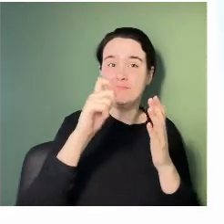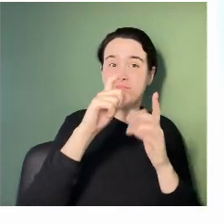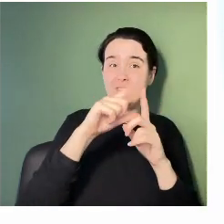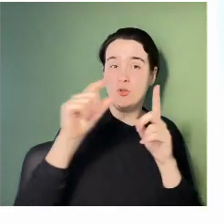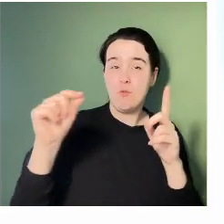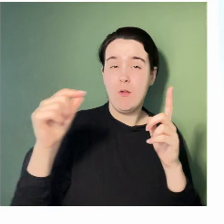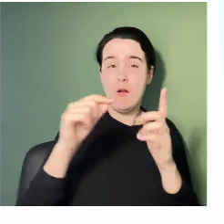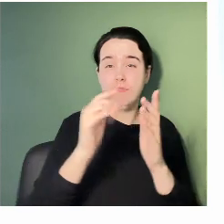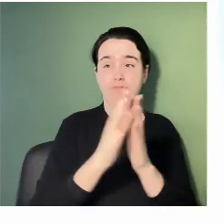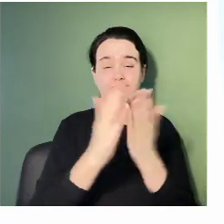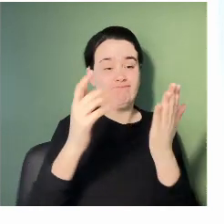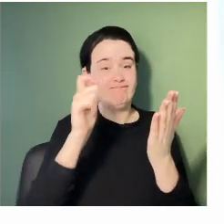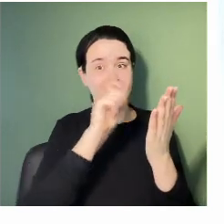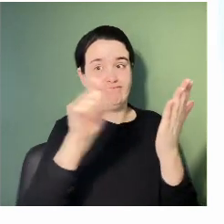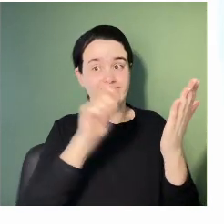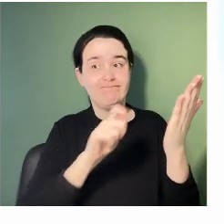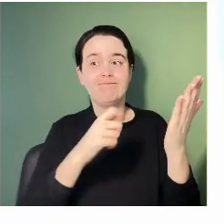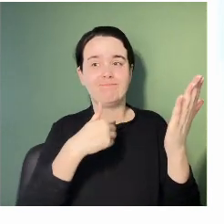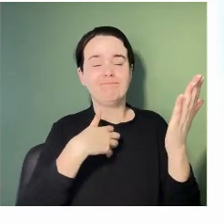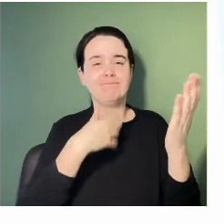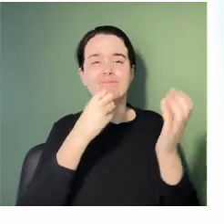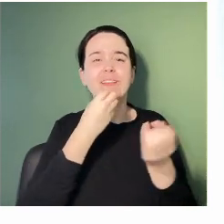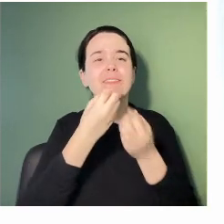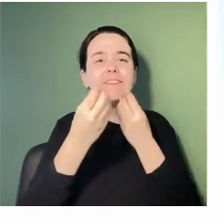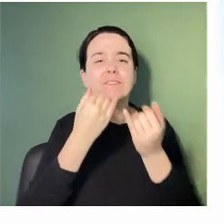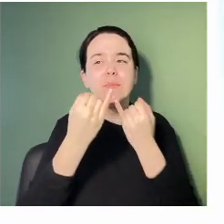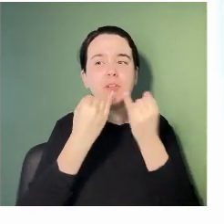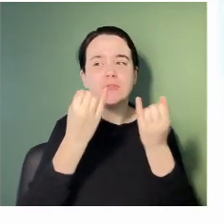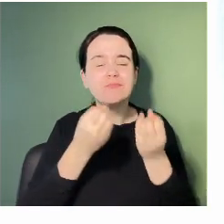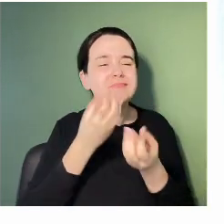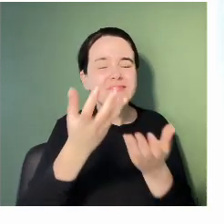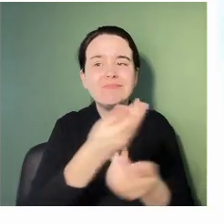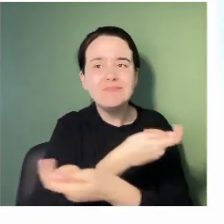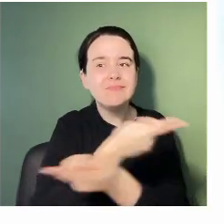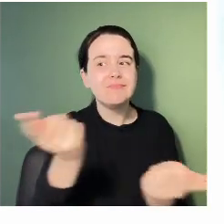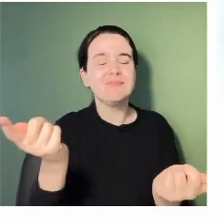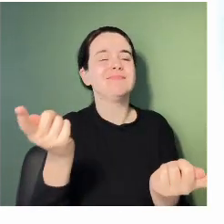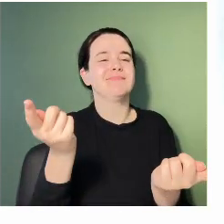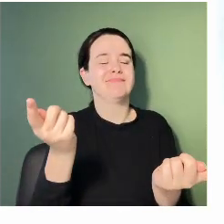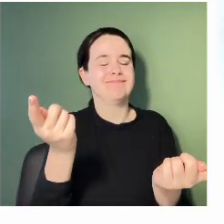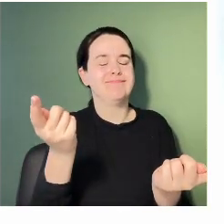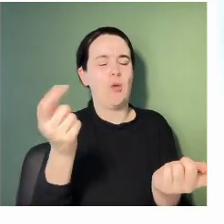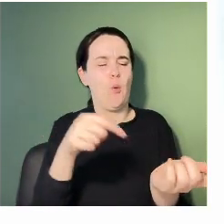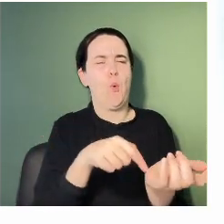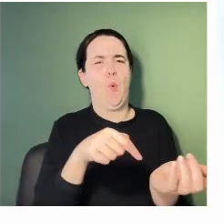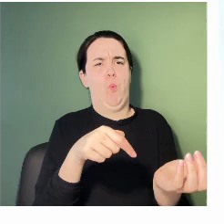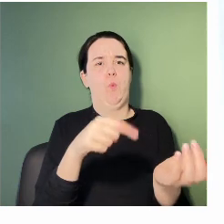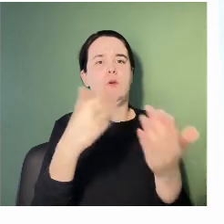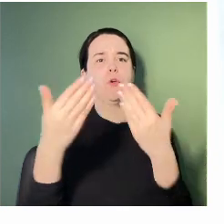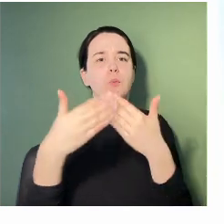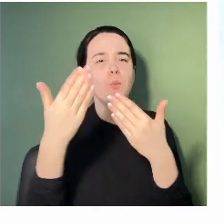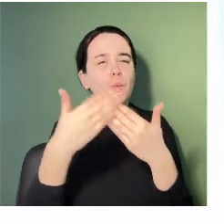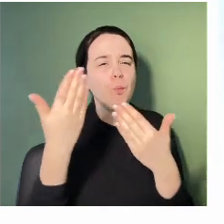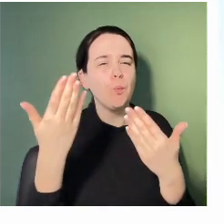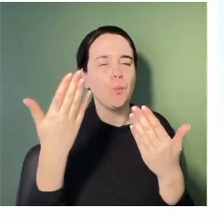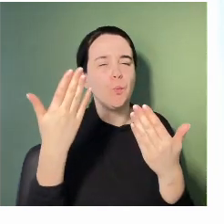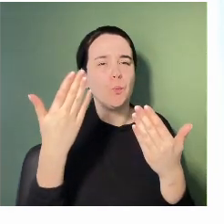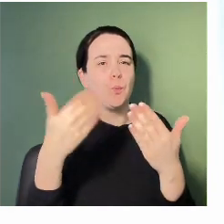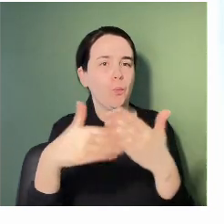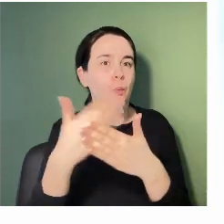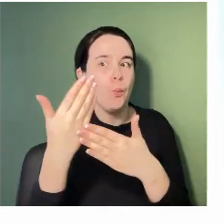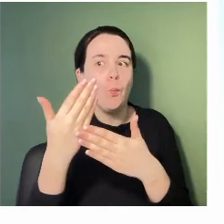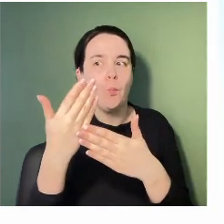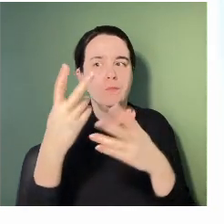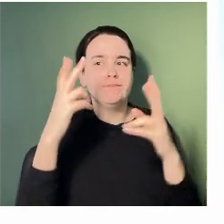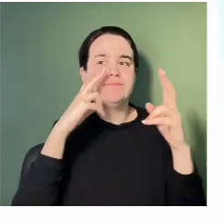global community, are often left without the necessary information to approach this topic and to really debate about how we want